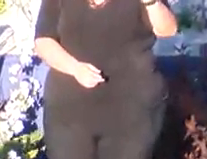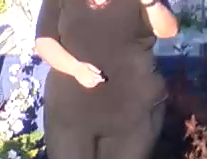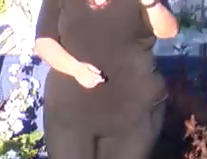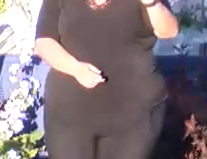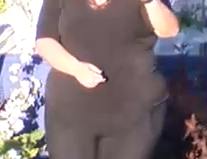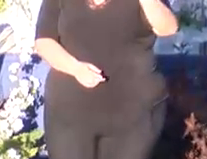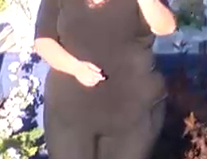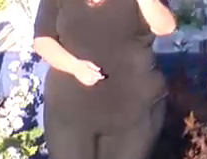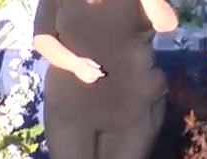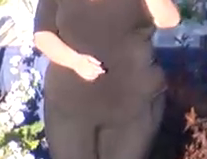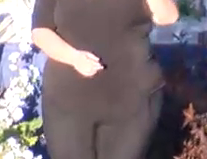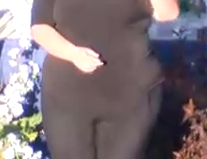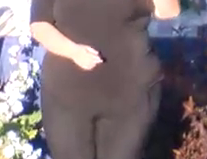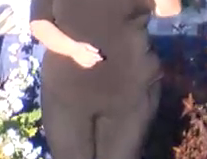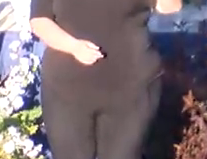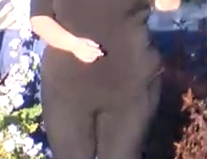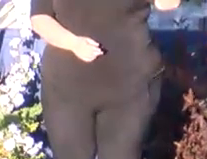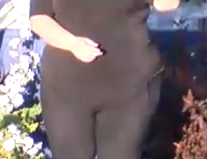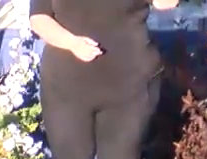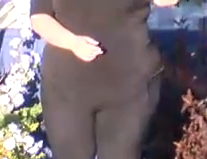Ana E. Garcia.